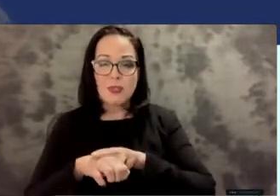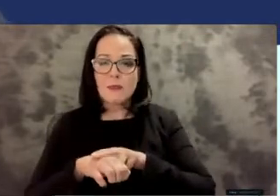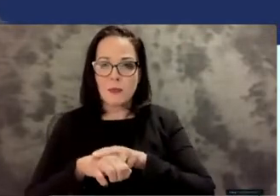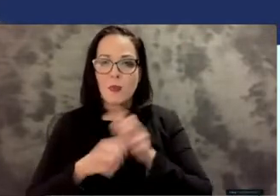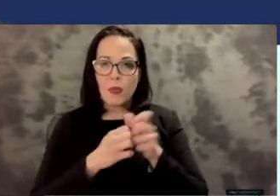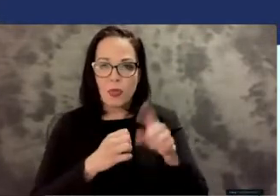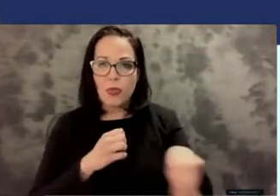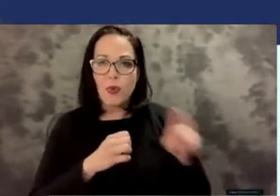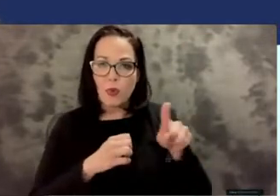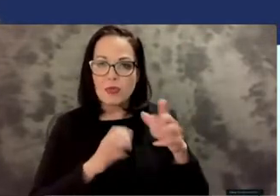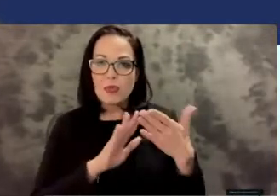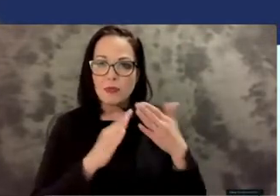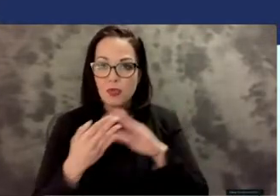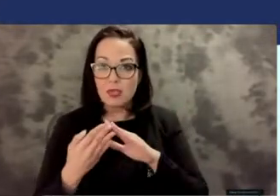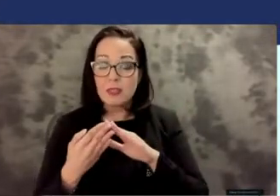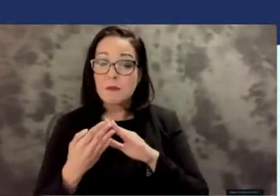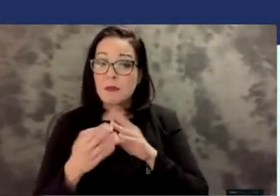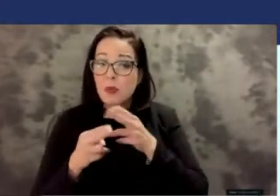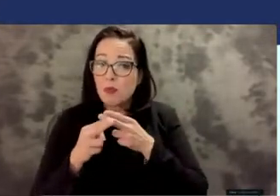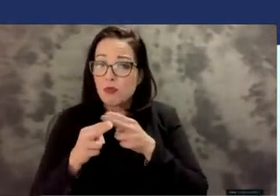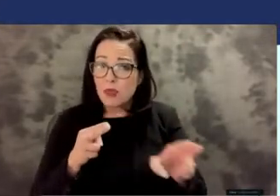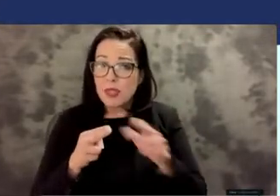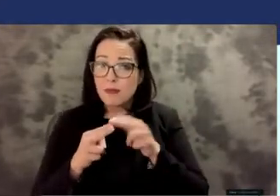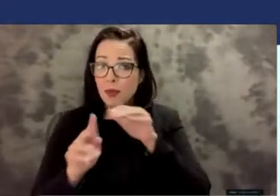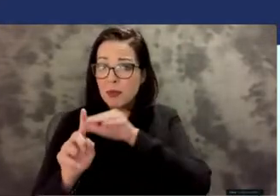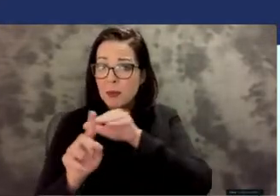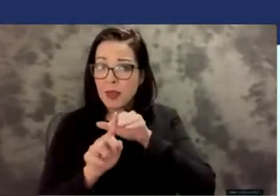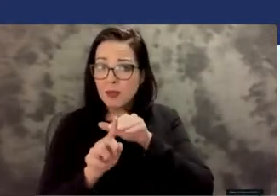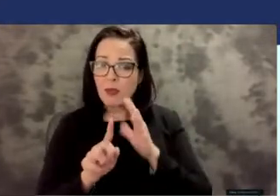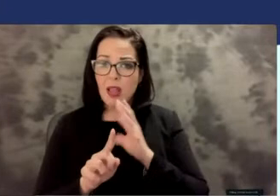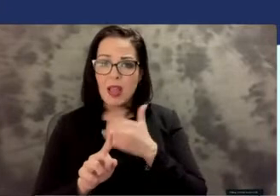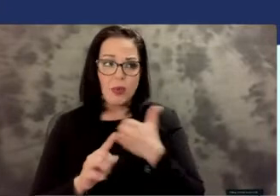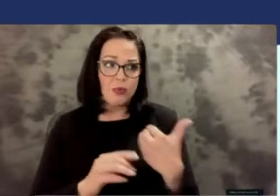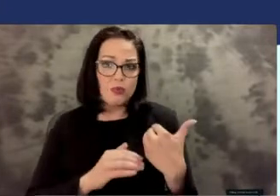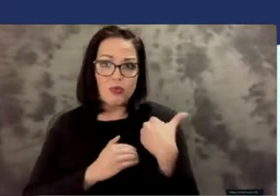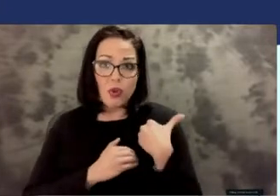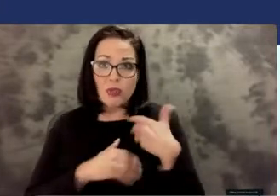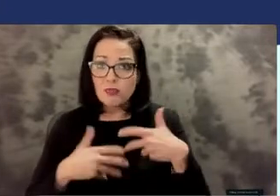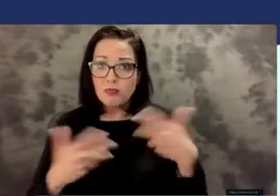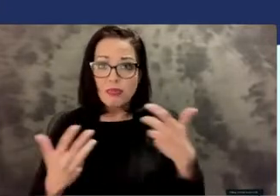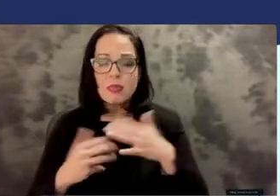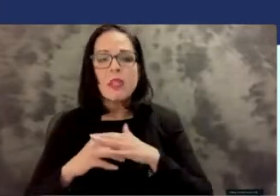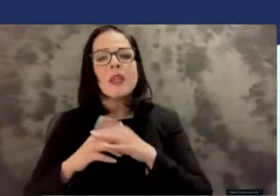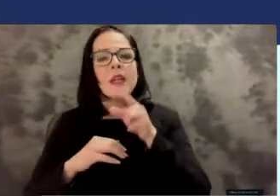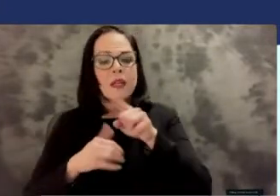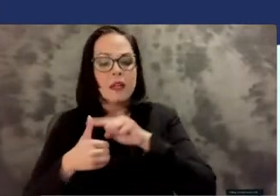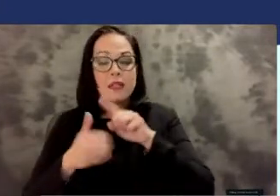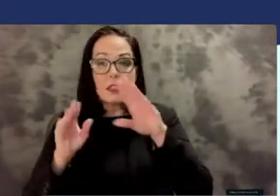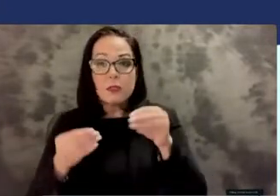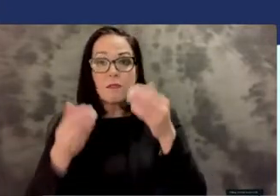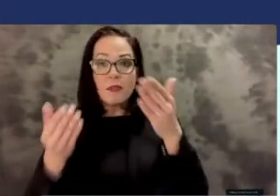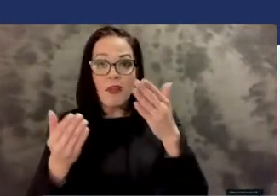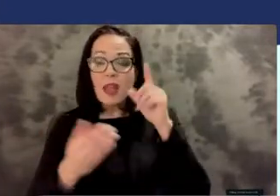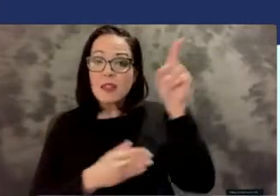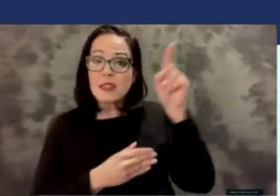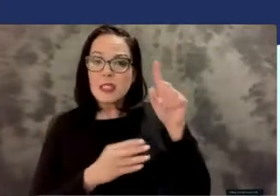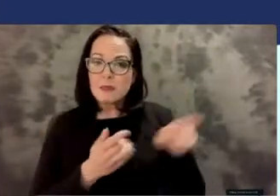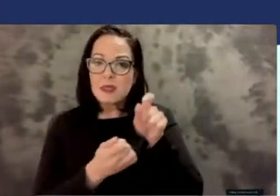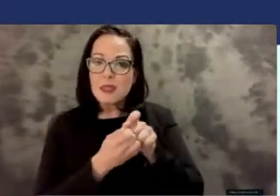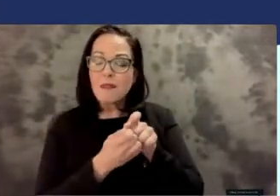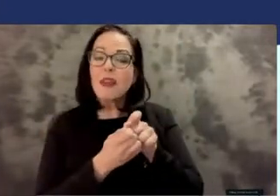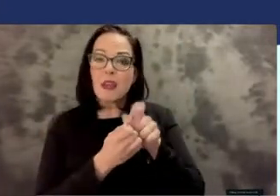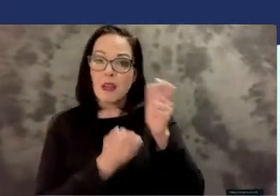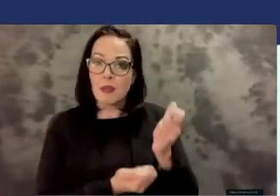So a brief reminder of our charge. As a task force, we are charged with providing specific recommendations to the president through the coordinator of